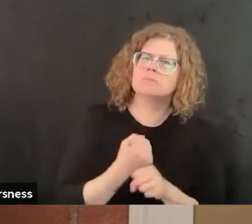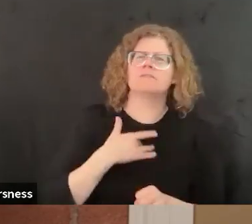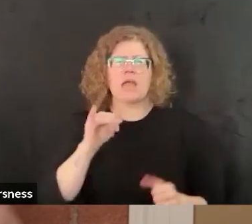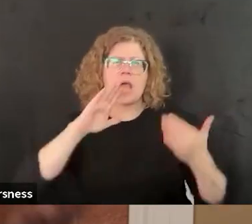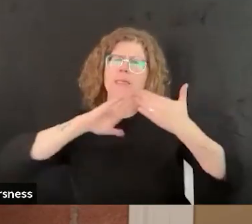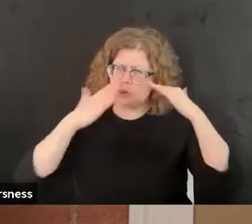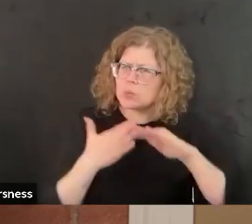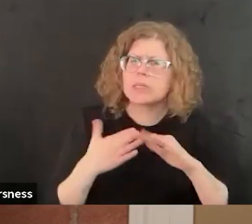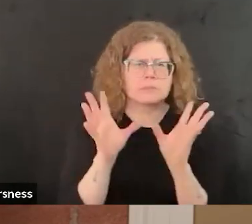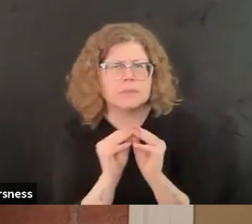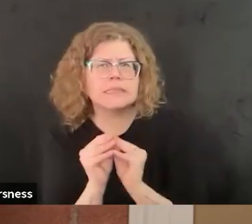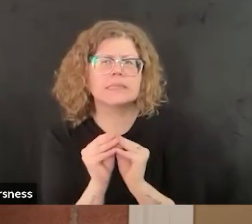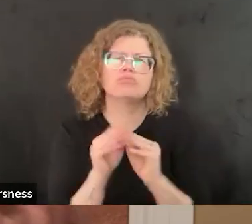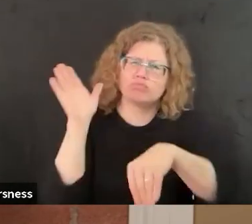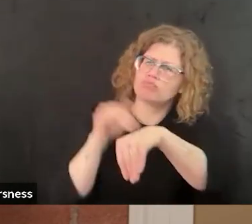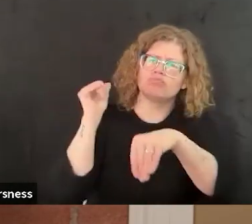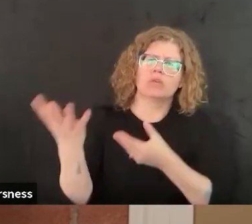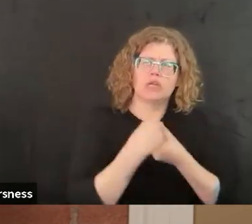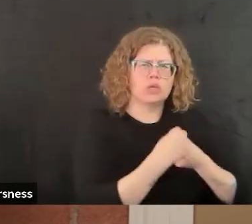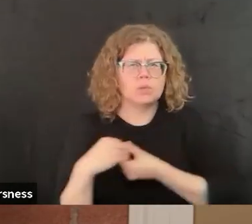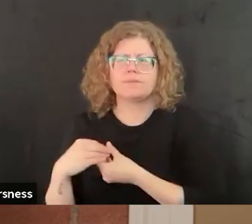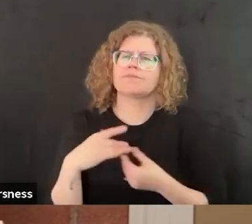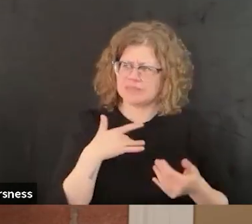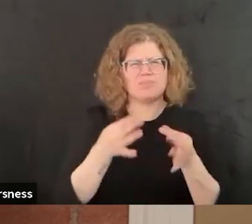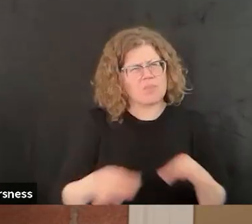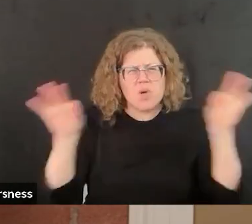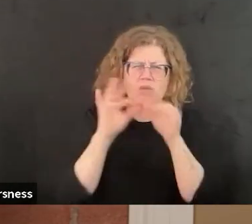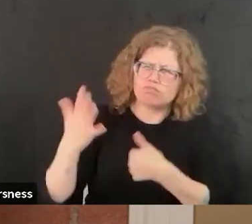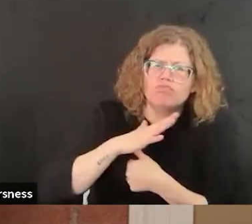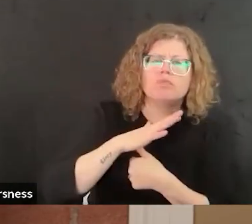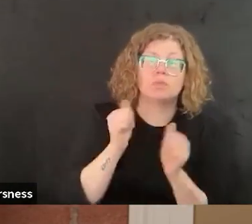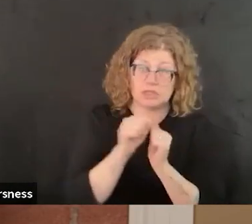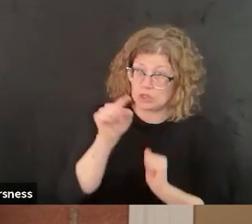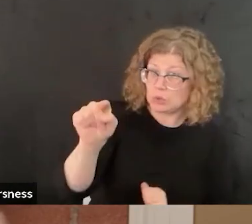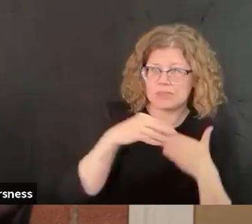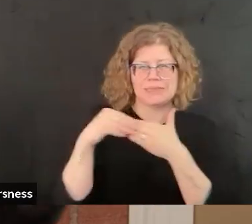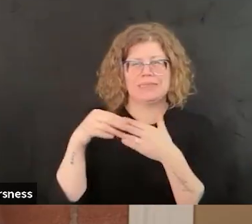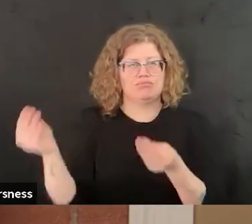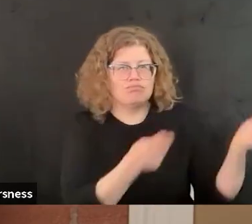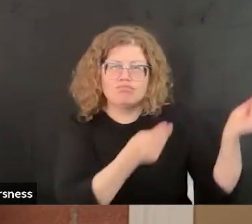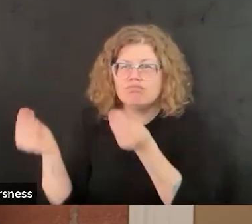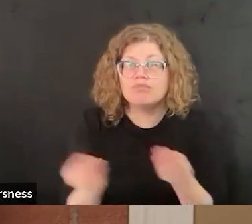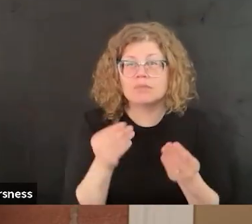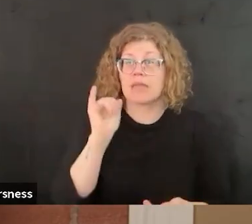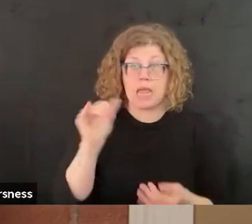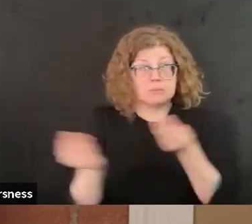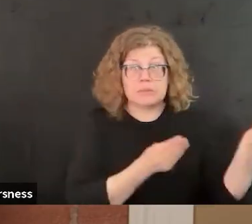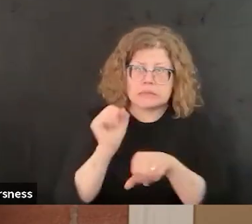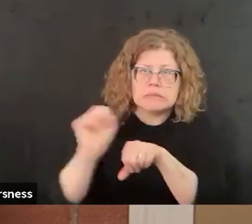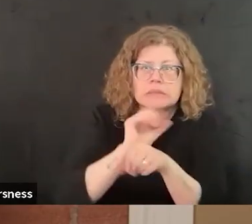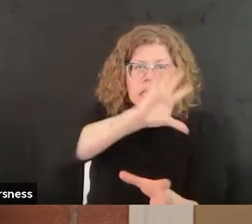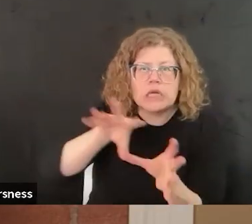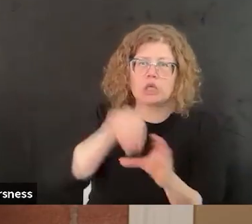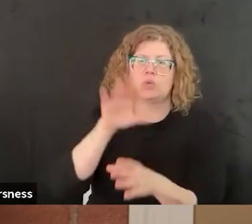has defined that community engagement is a priority and they want to ensure that engagement is done by you, the artist, so that you're incorporating that into